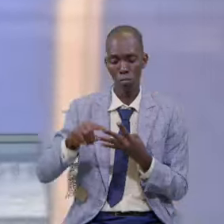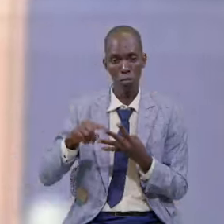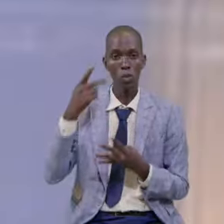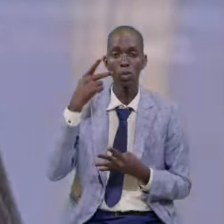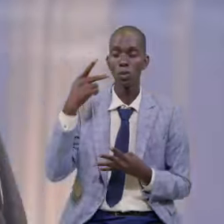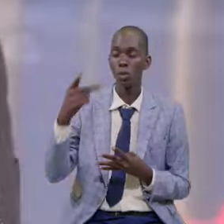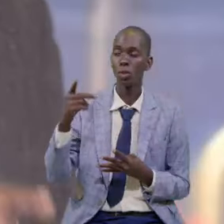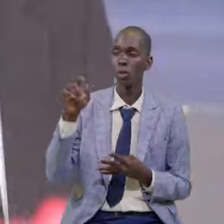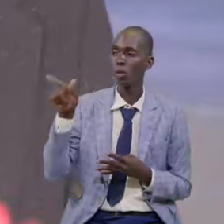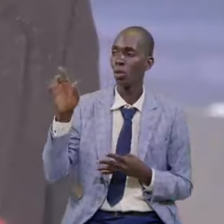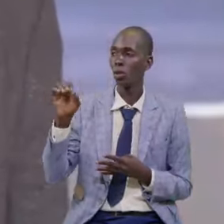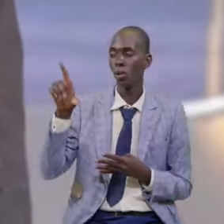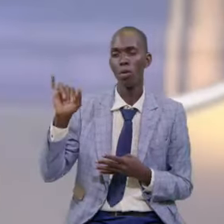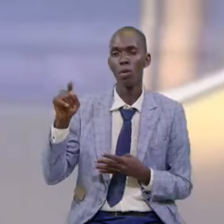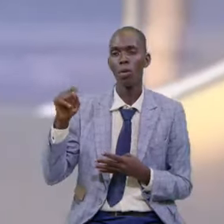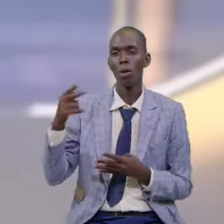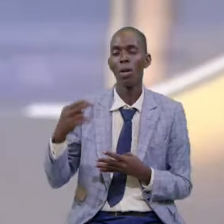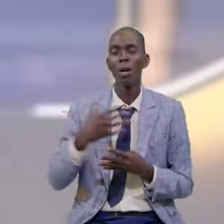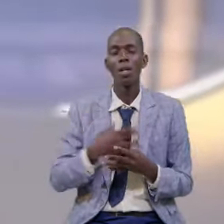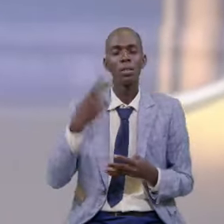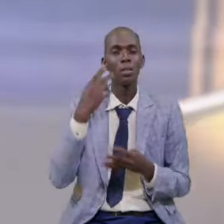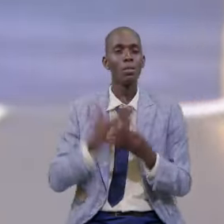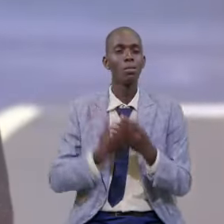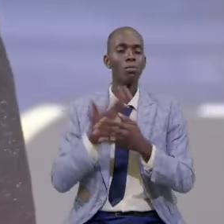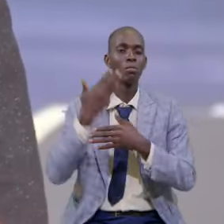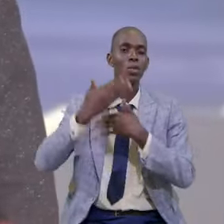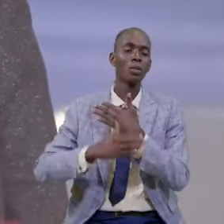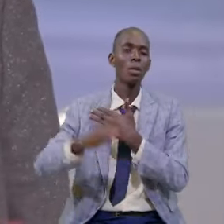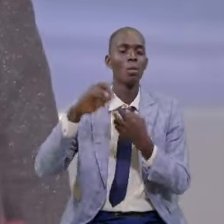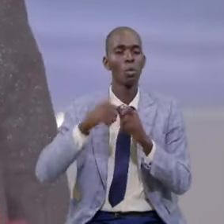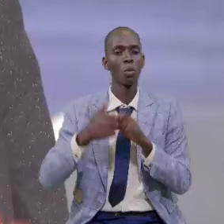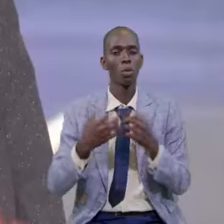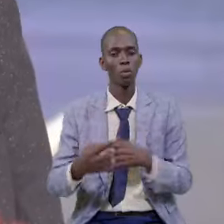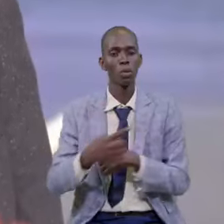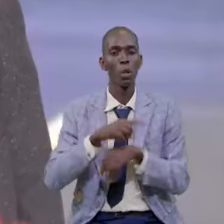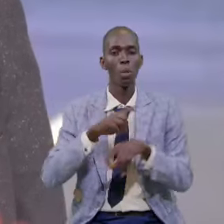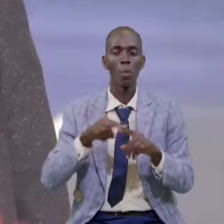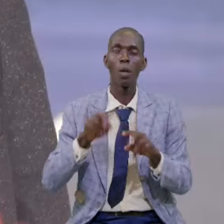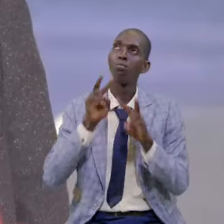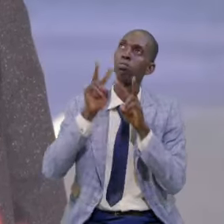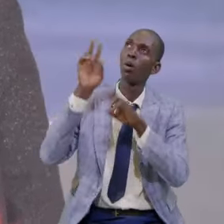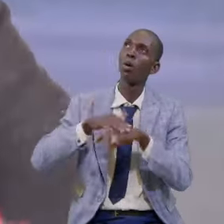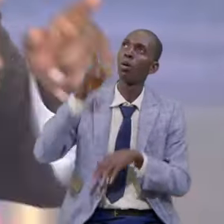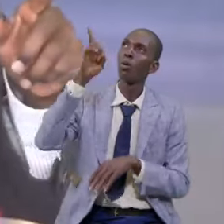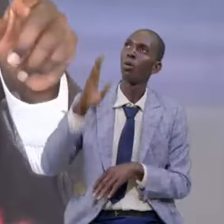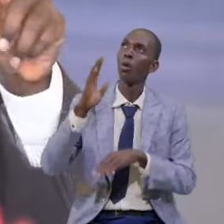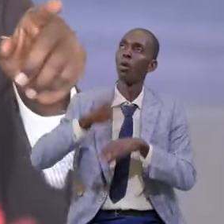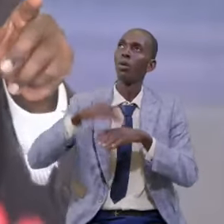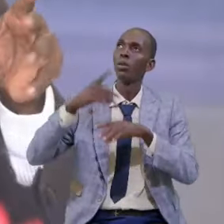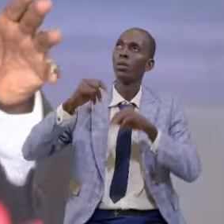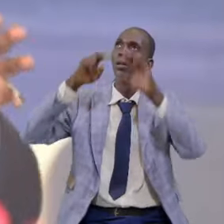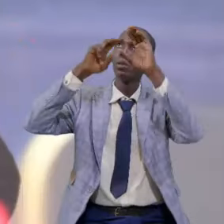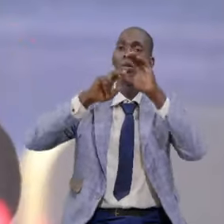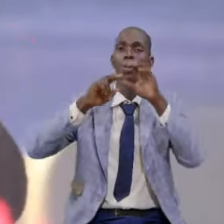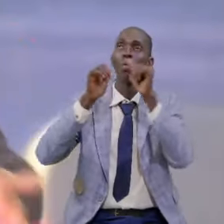of today. And he saw God on the throne. And he said, with God on the throne, with my